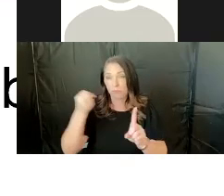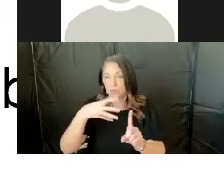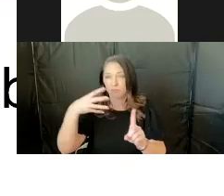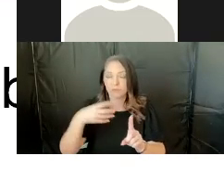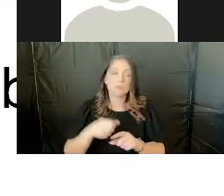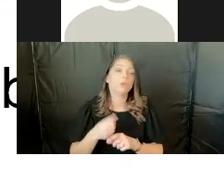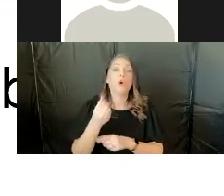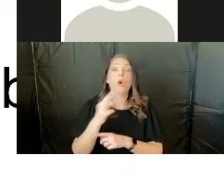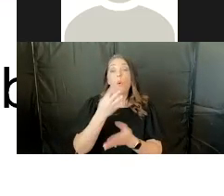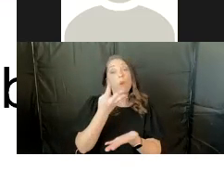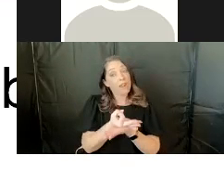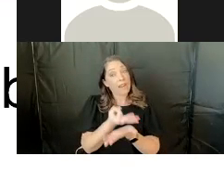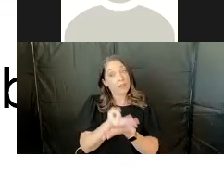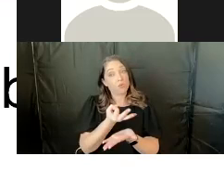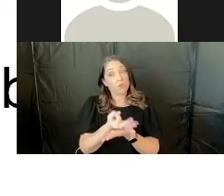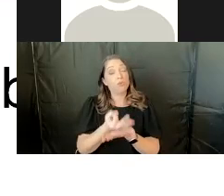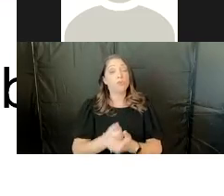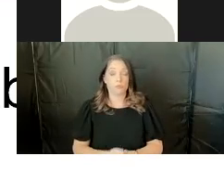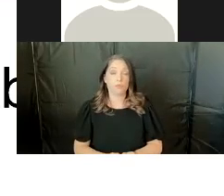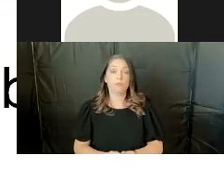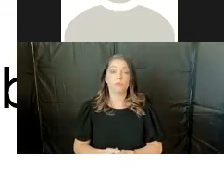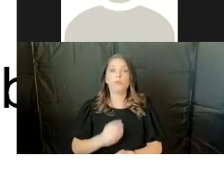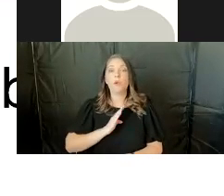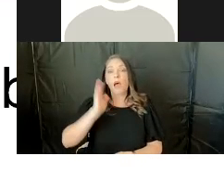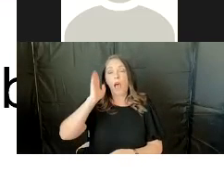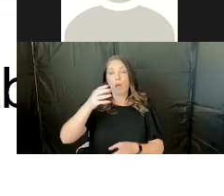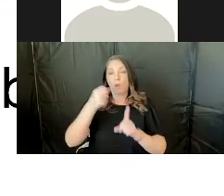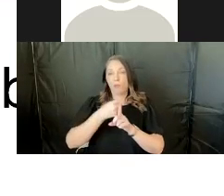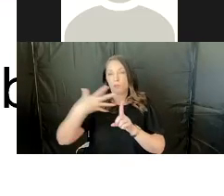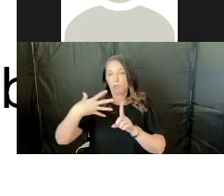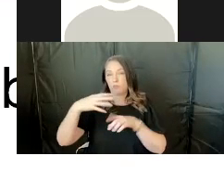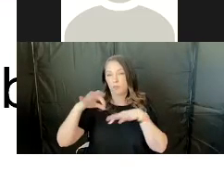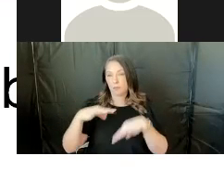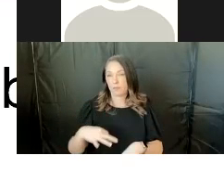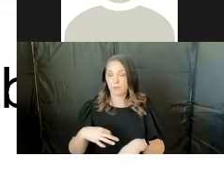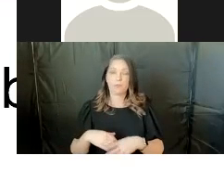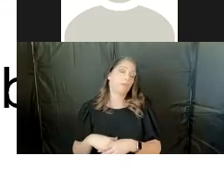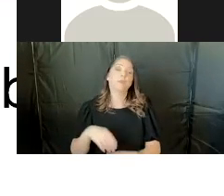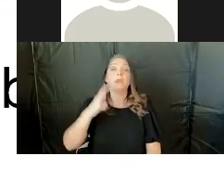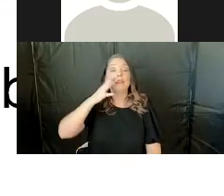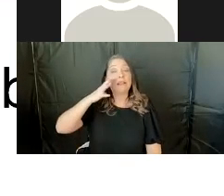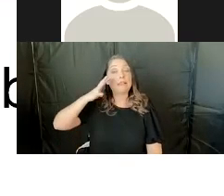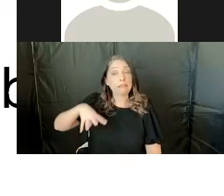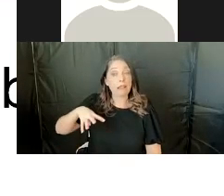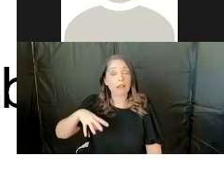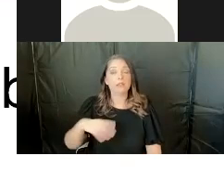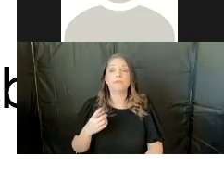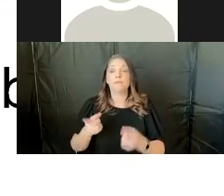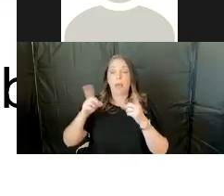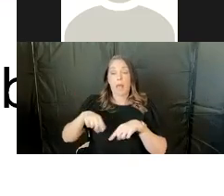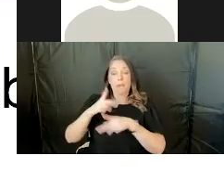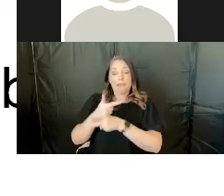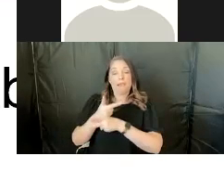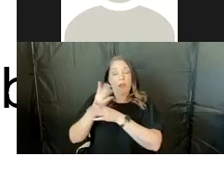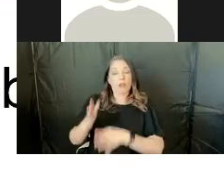abuse. Let me define each type of neglect and abuse. So neglect is when a caregiver does